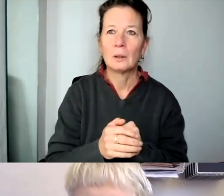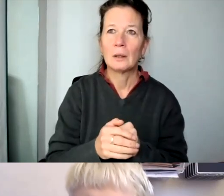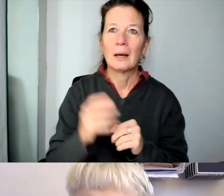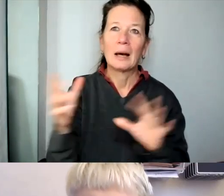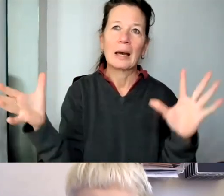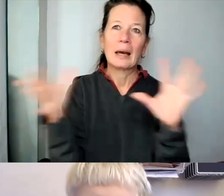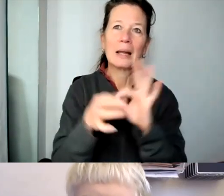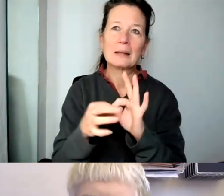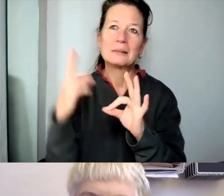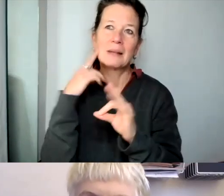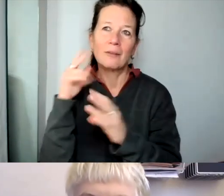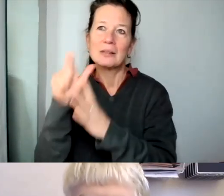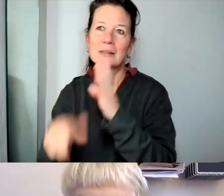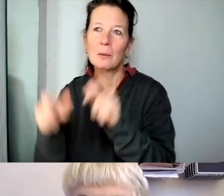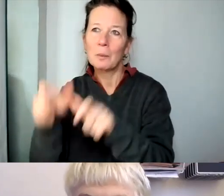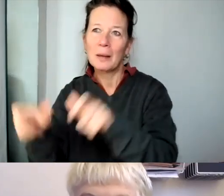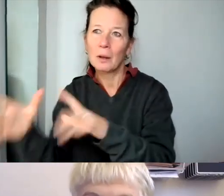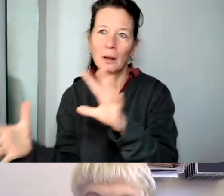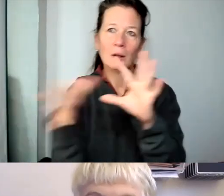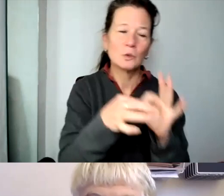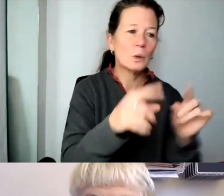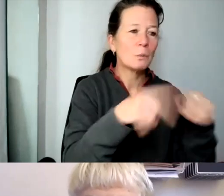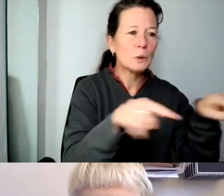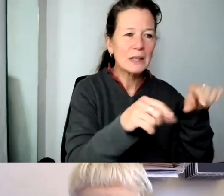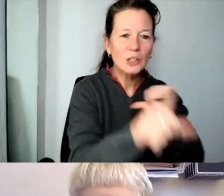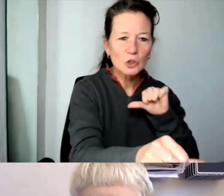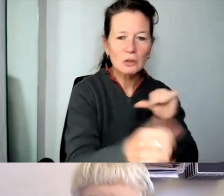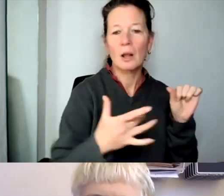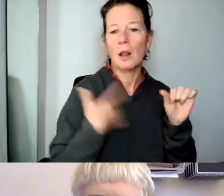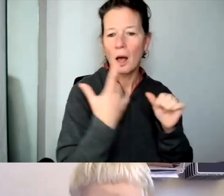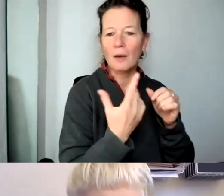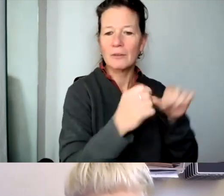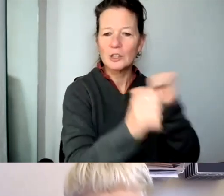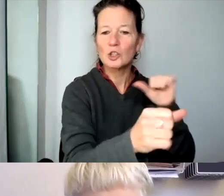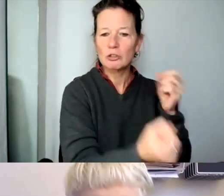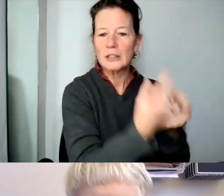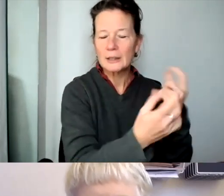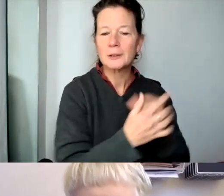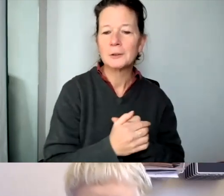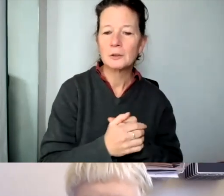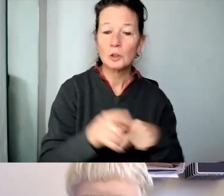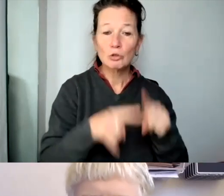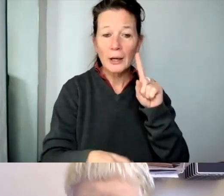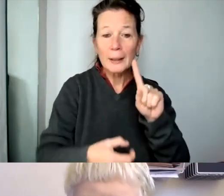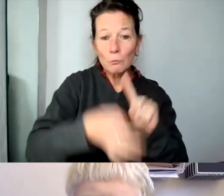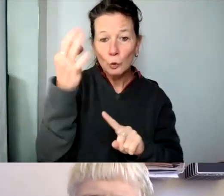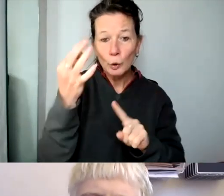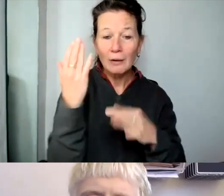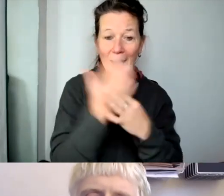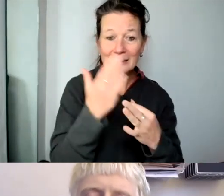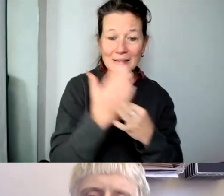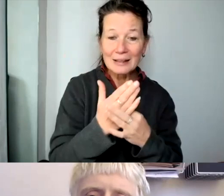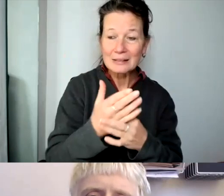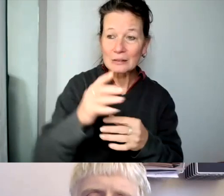people with those industries, the music industry and the live music industry, to improve access together.